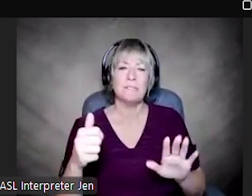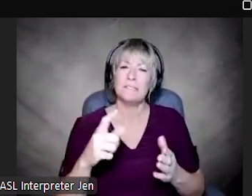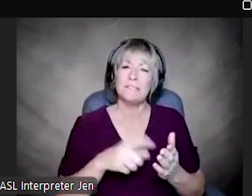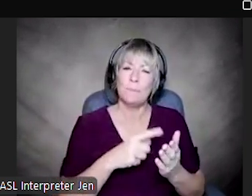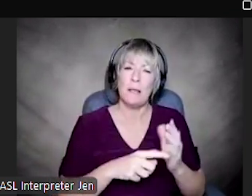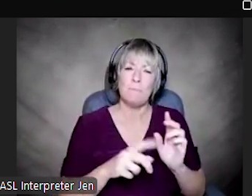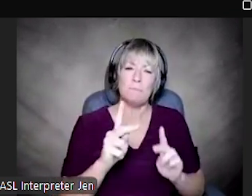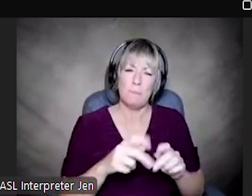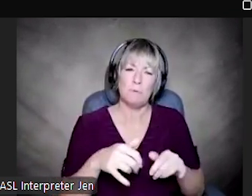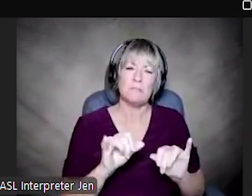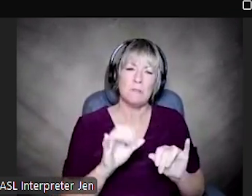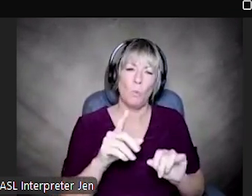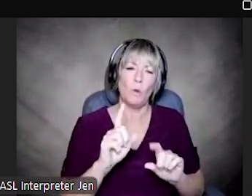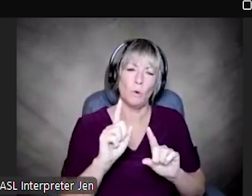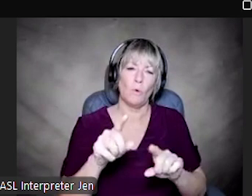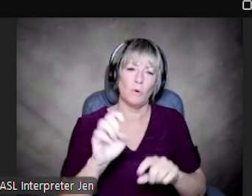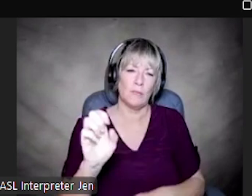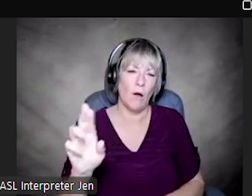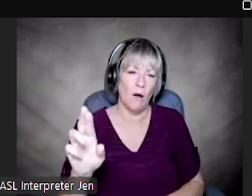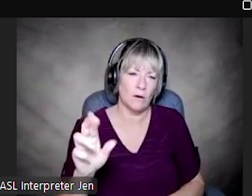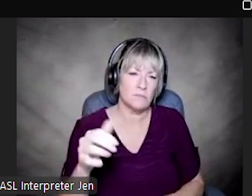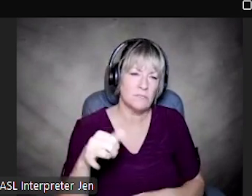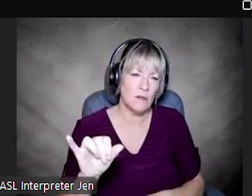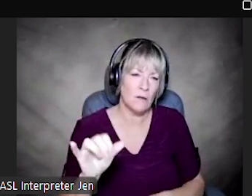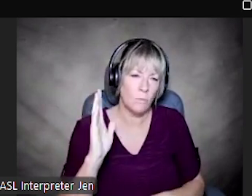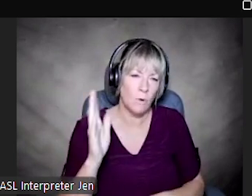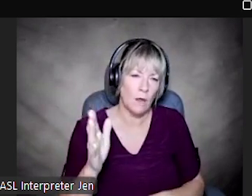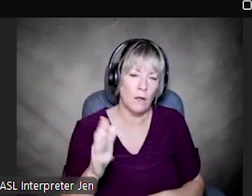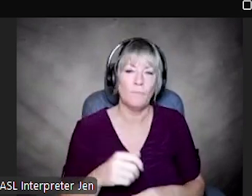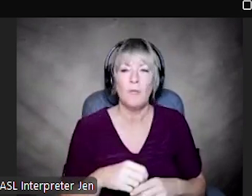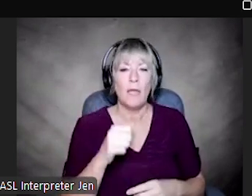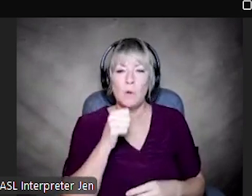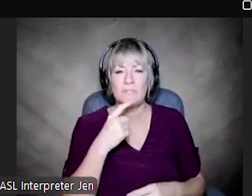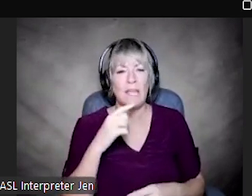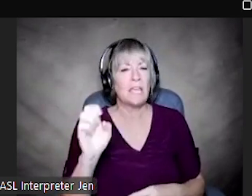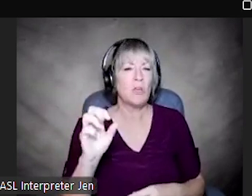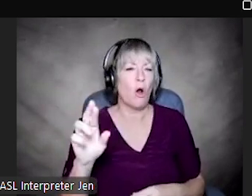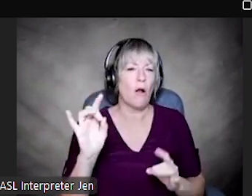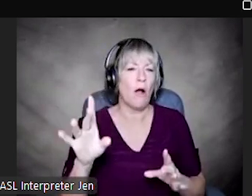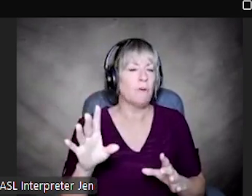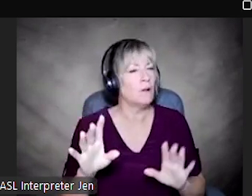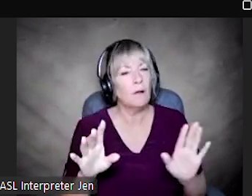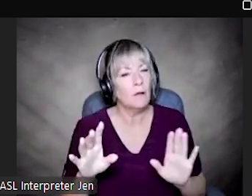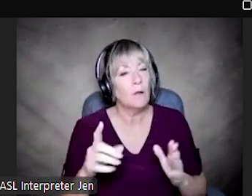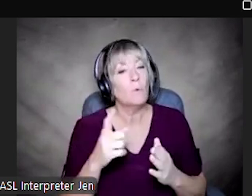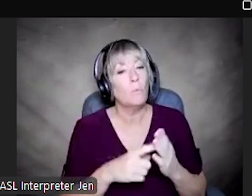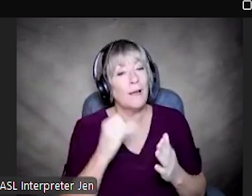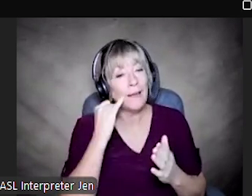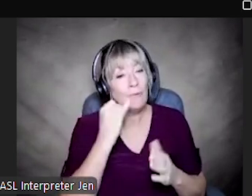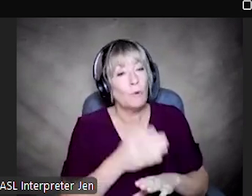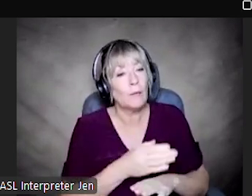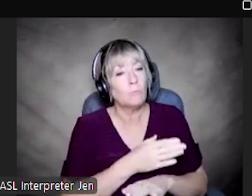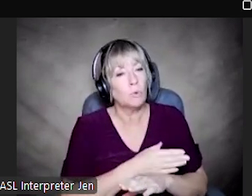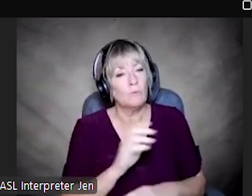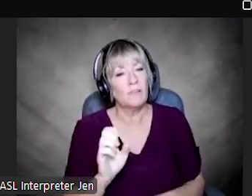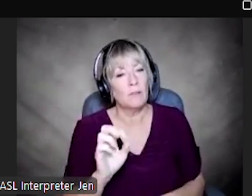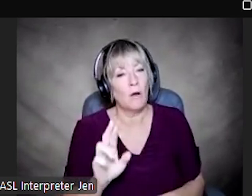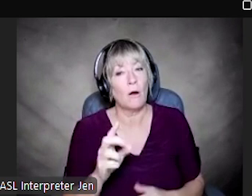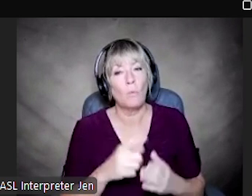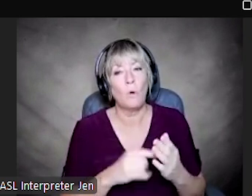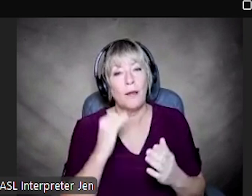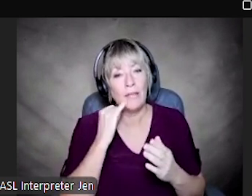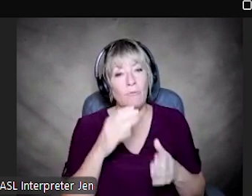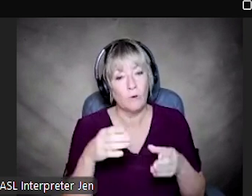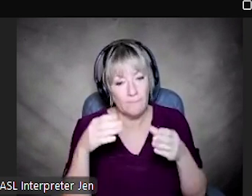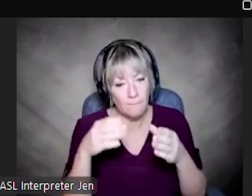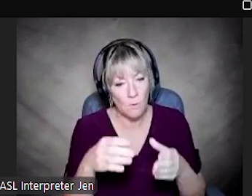still going to go to the ERs. And instead of just saying, well, ERs are terrible, what if we made ERs better? What if we actually focused